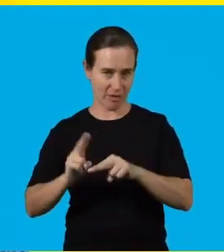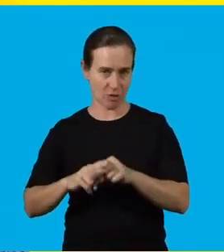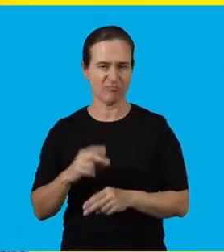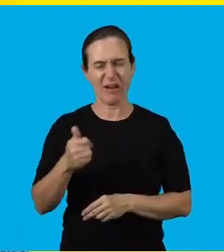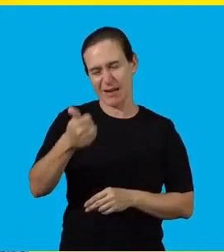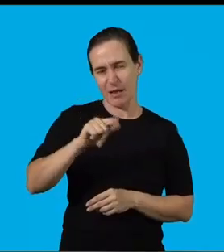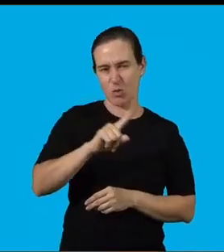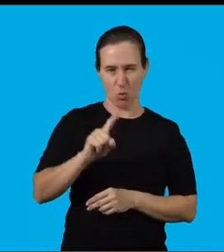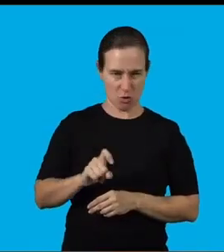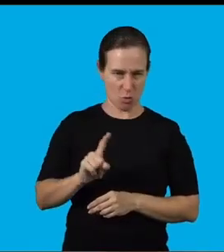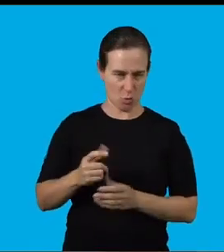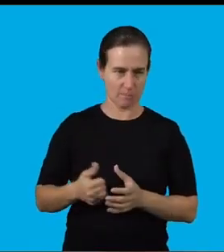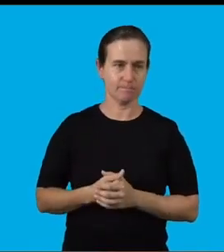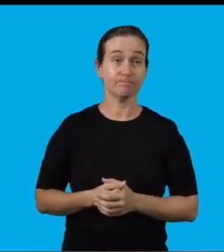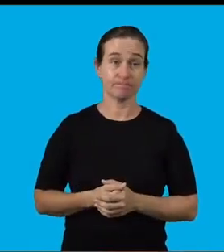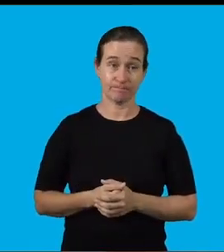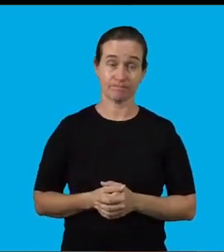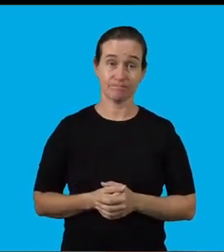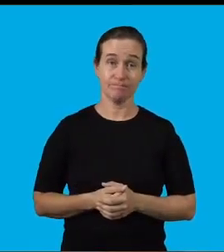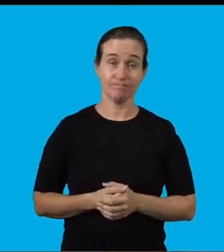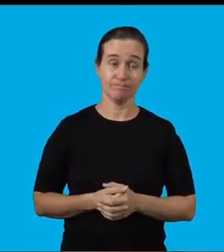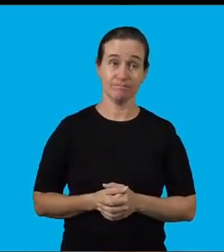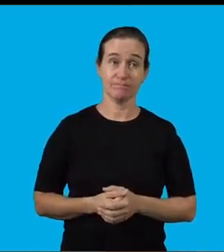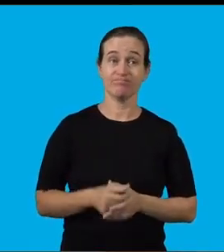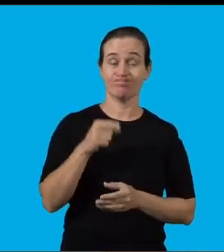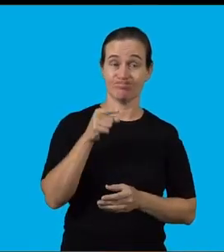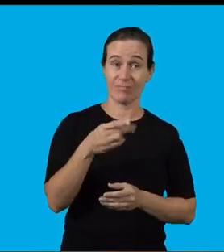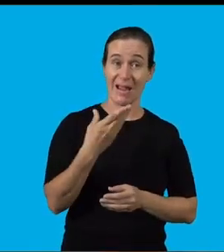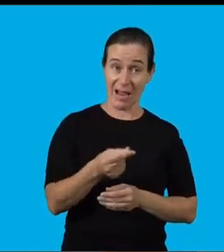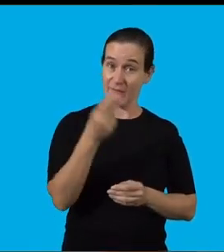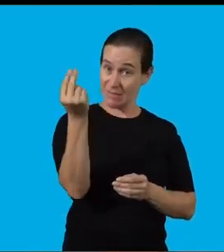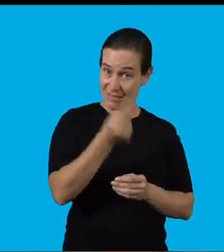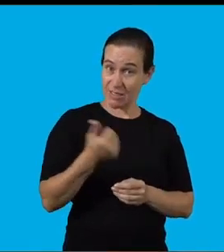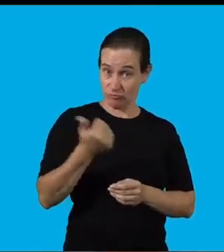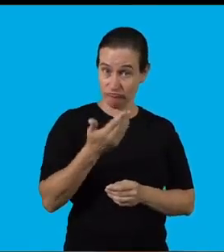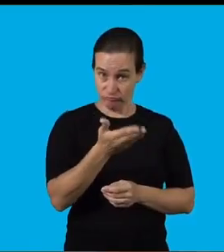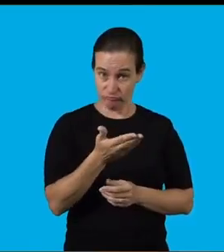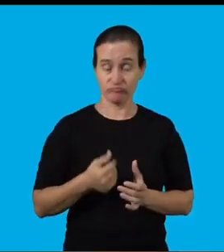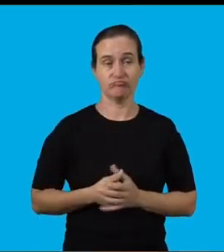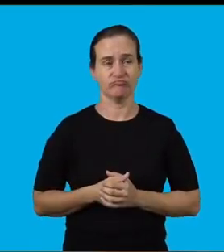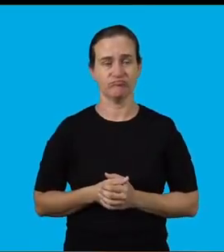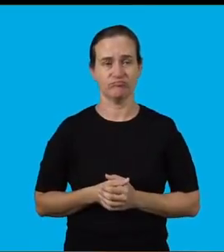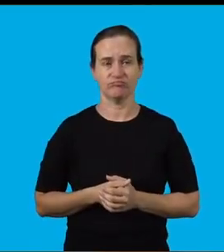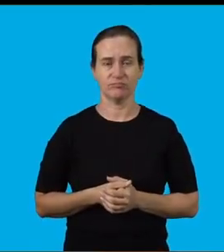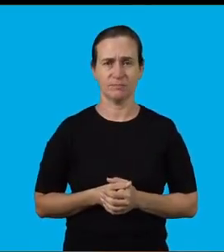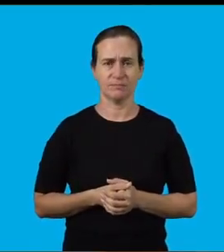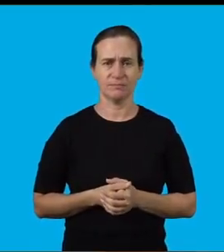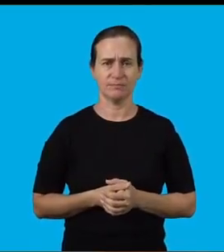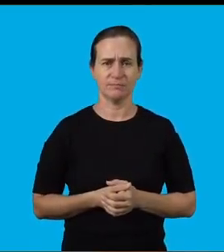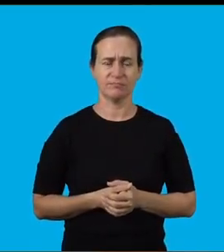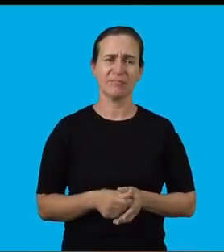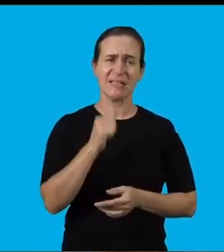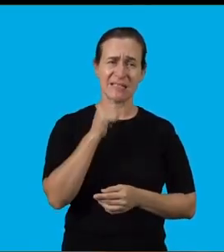type question. So in this one, we've got the cubic function sketched for us, and we can see that when we read the question,